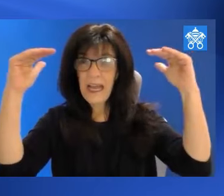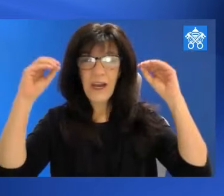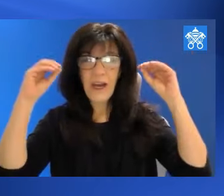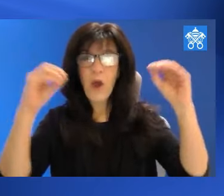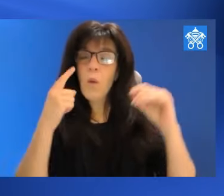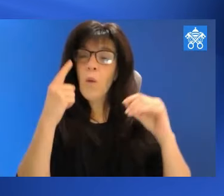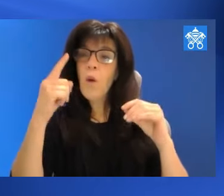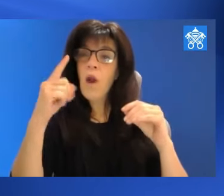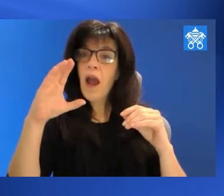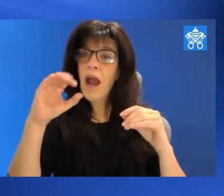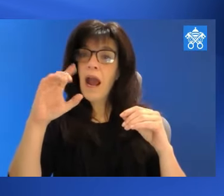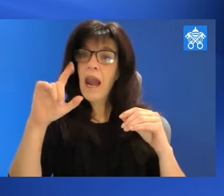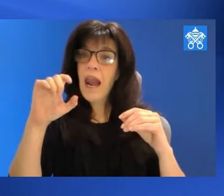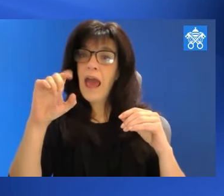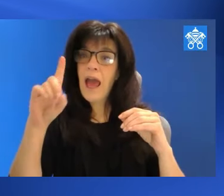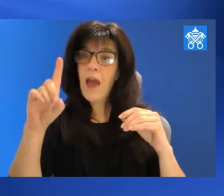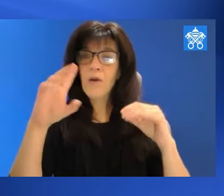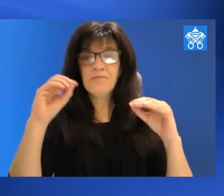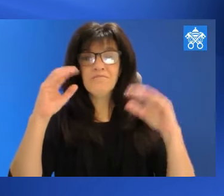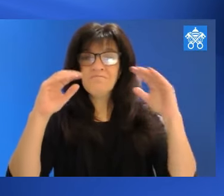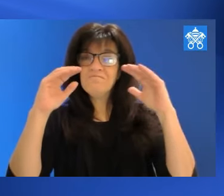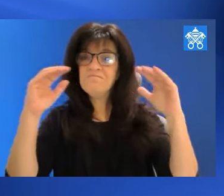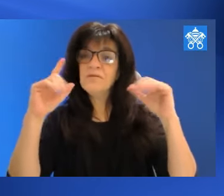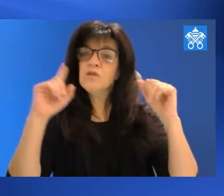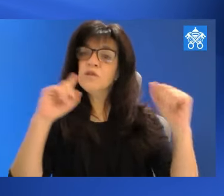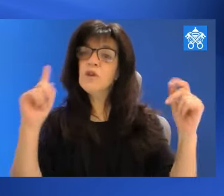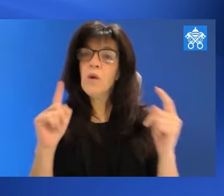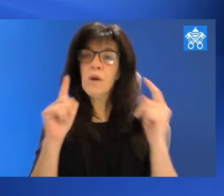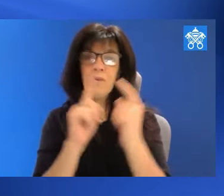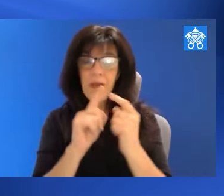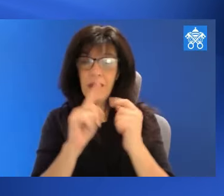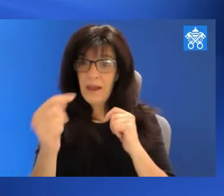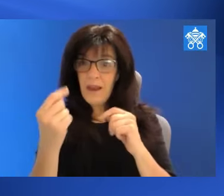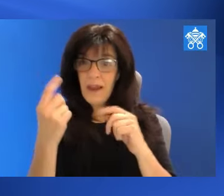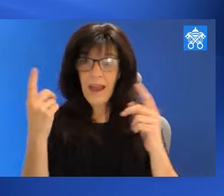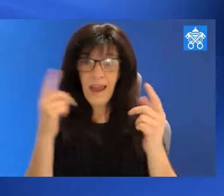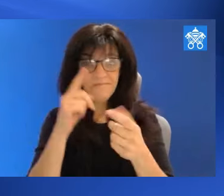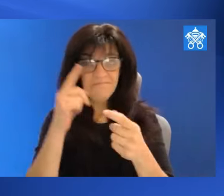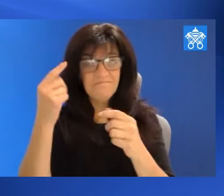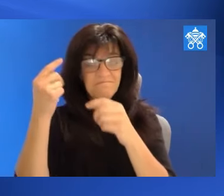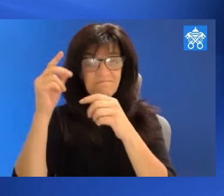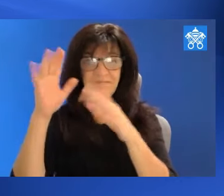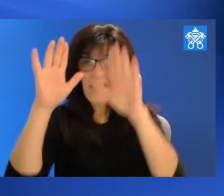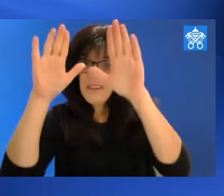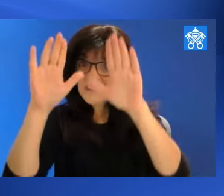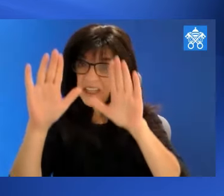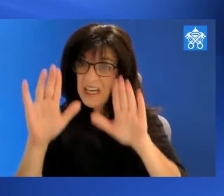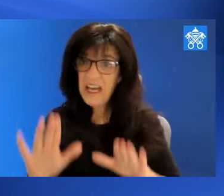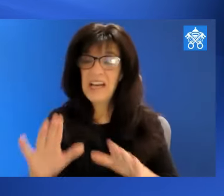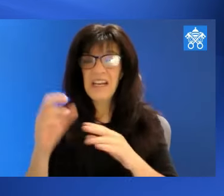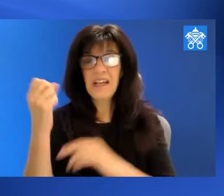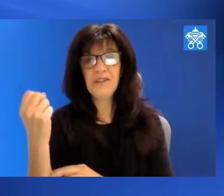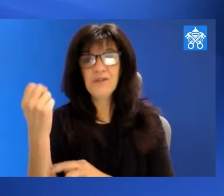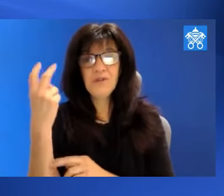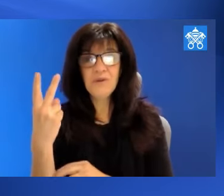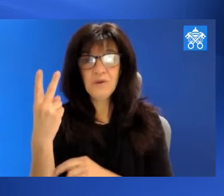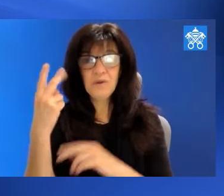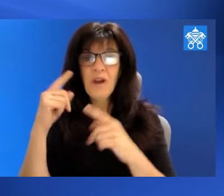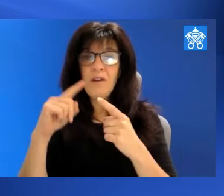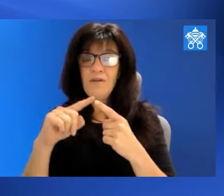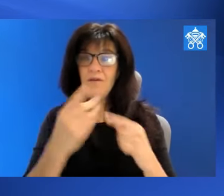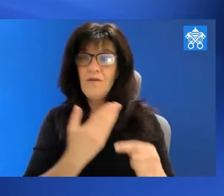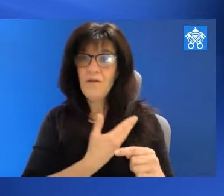So we meet for a weekly appointment with our Holy Father, Pope Francis, at 12 noon, Pope Francis will recite the Angelus